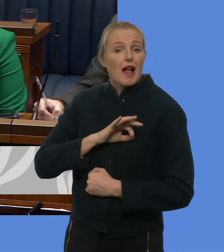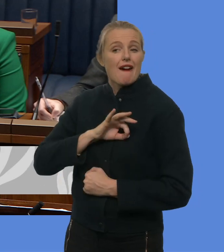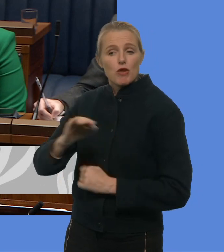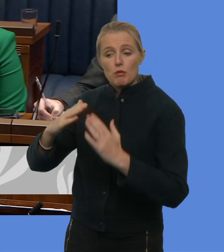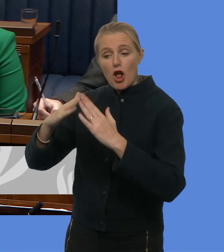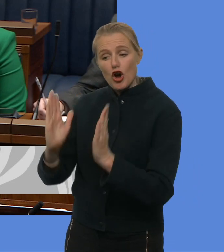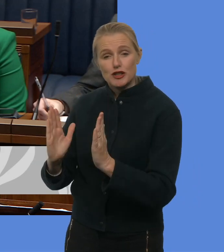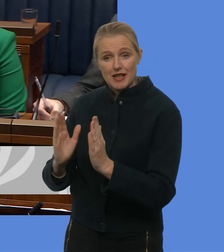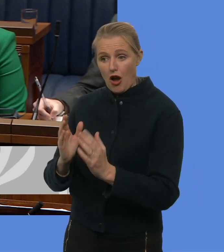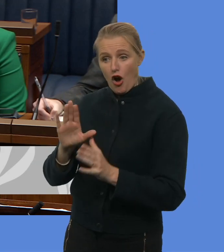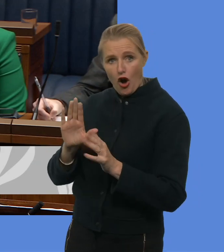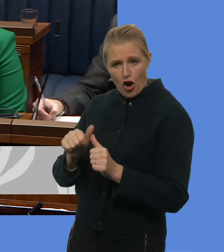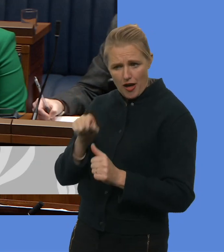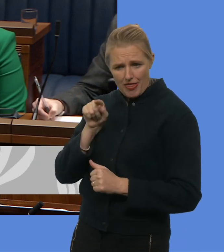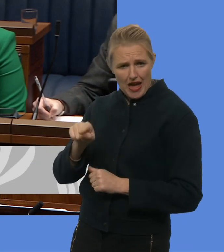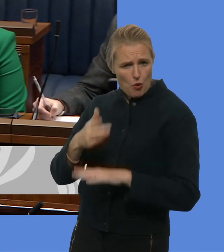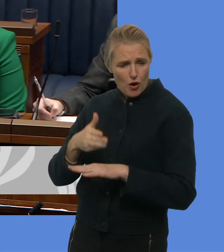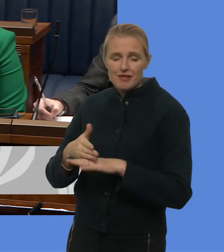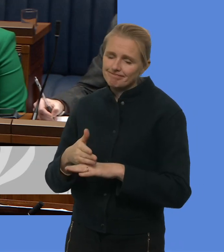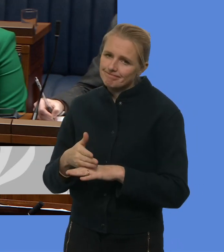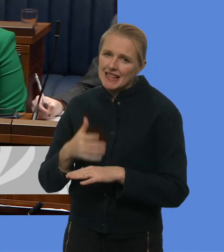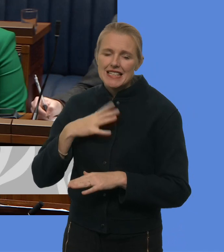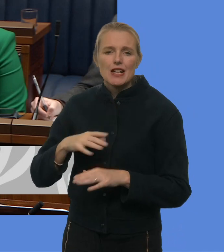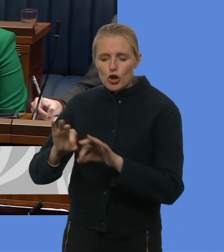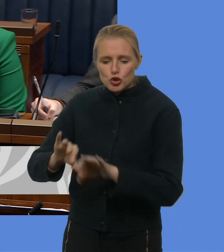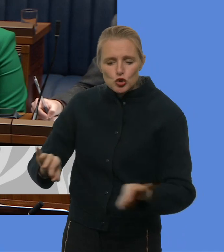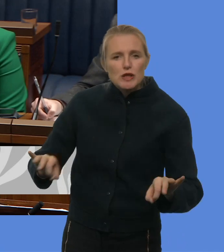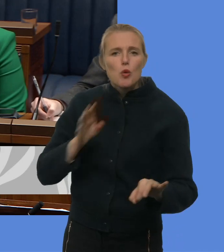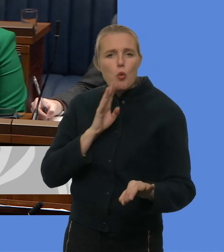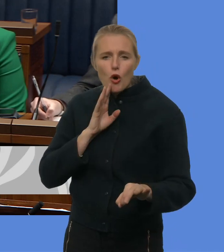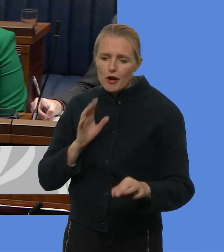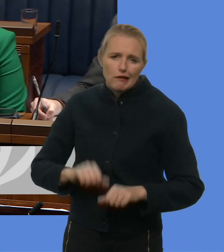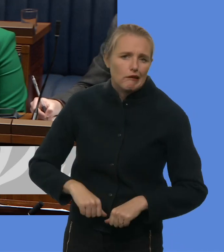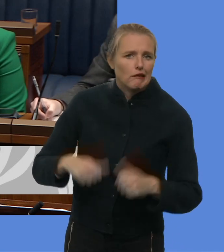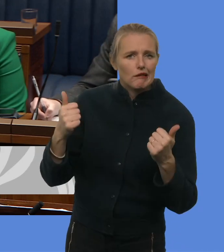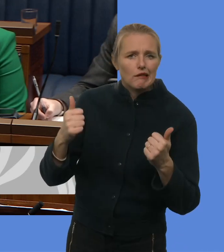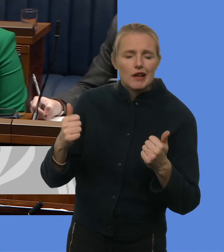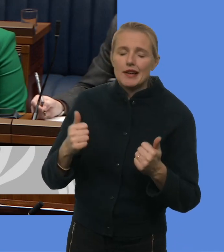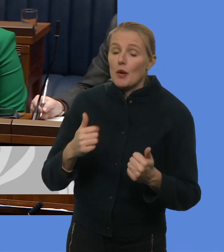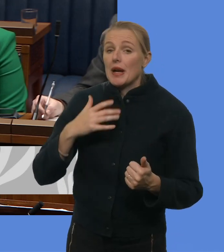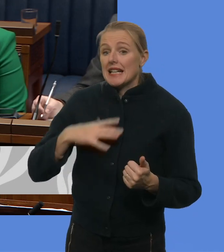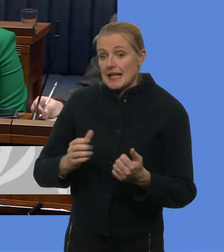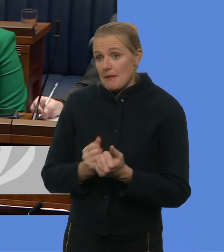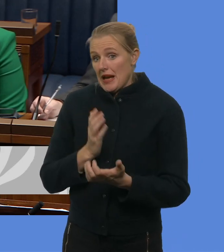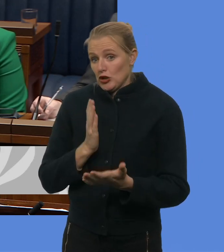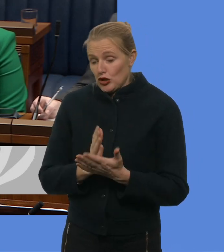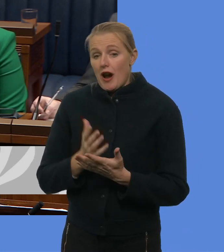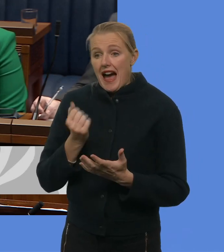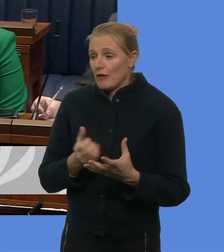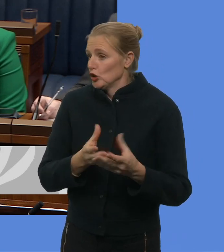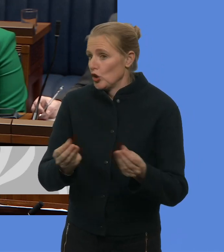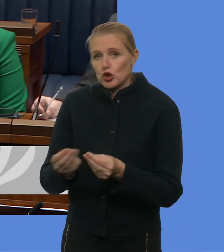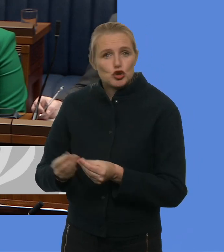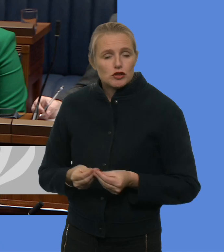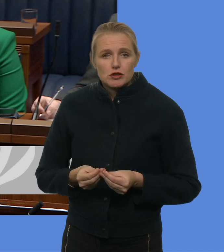and sewage challenges. So we want to work with NI Water. We want solutions, not just a computer says no approach to these things. That